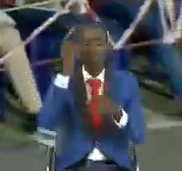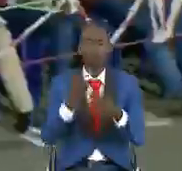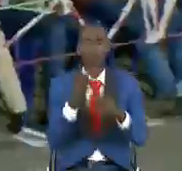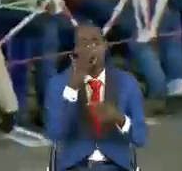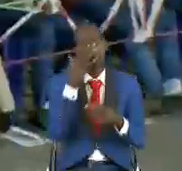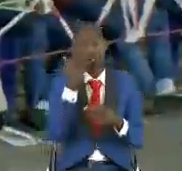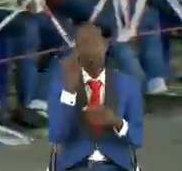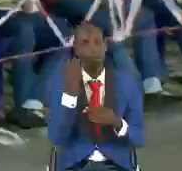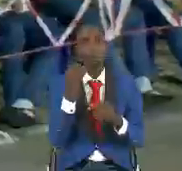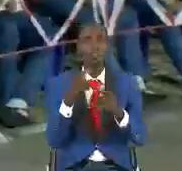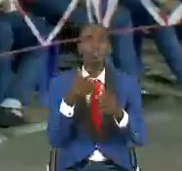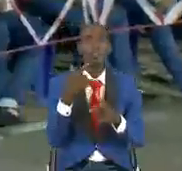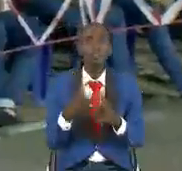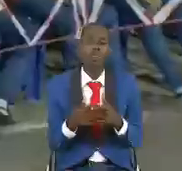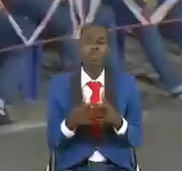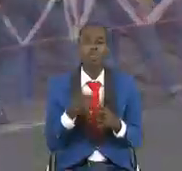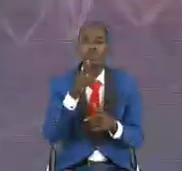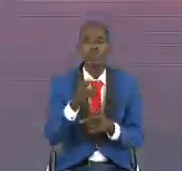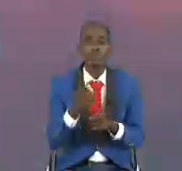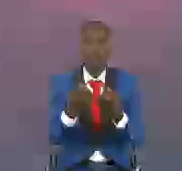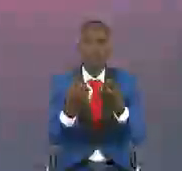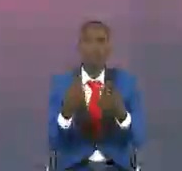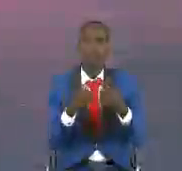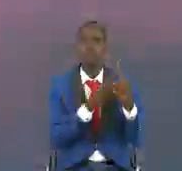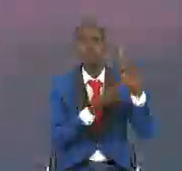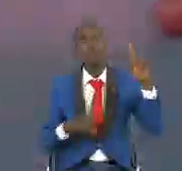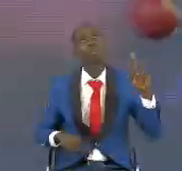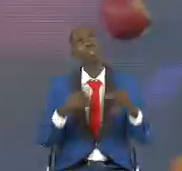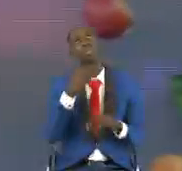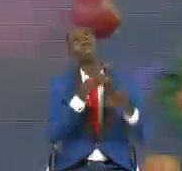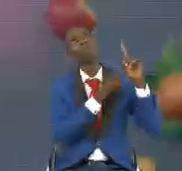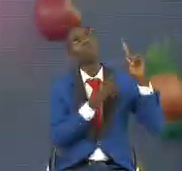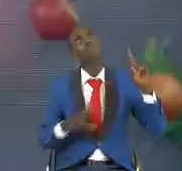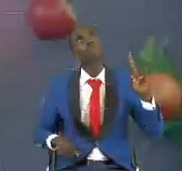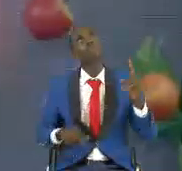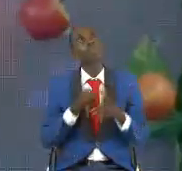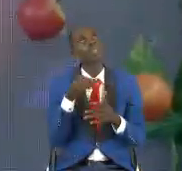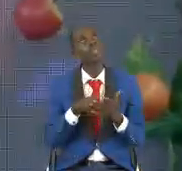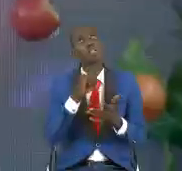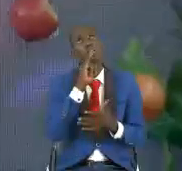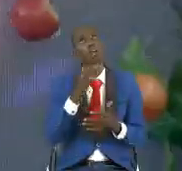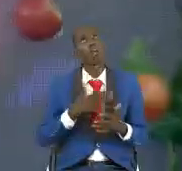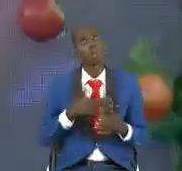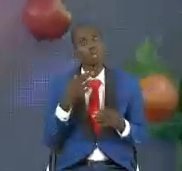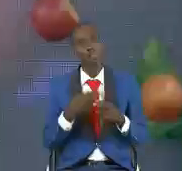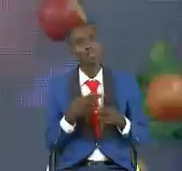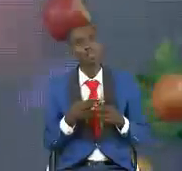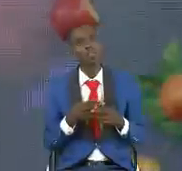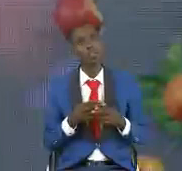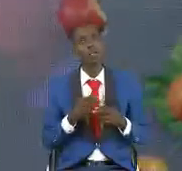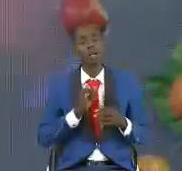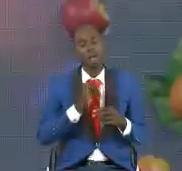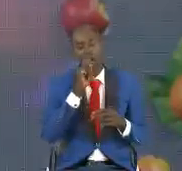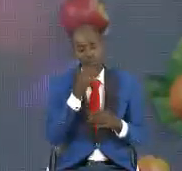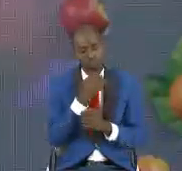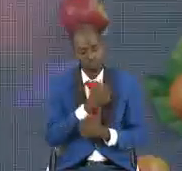Then you come to the Lord and say, Lord, this is my name. I'm sorry, I went astray,